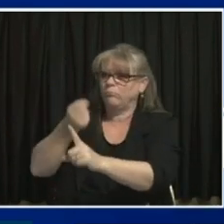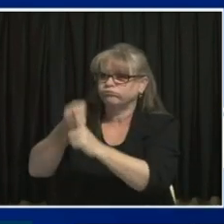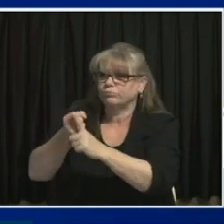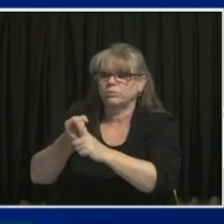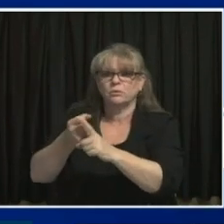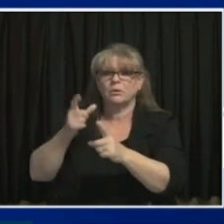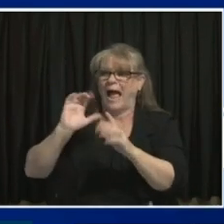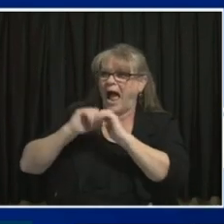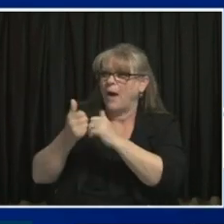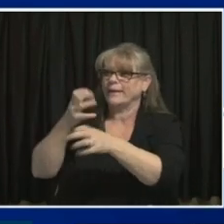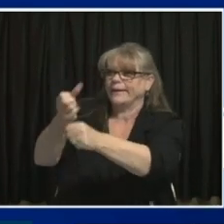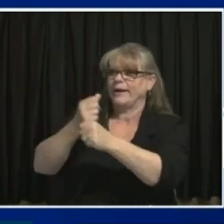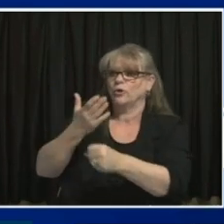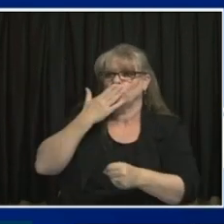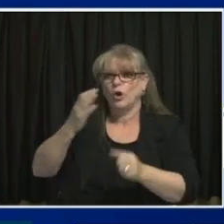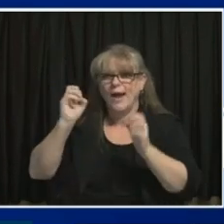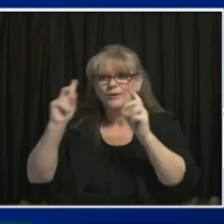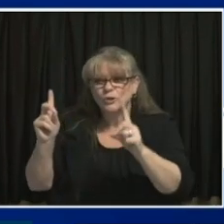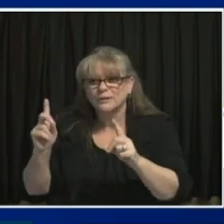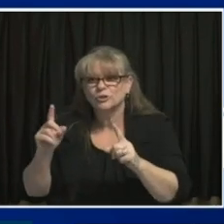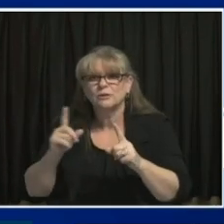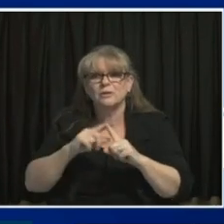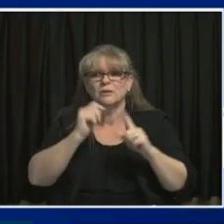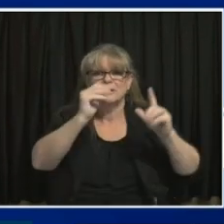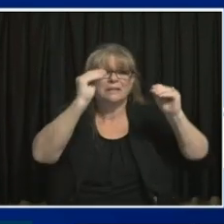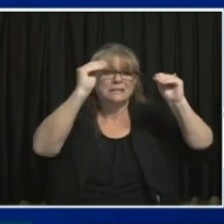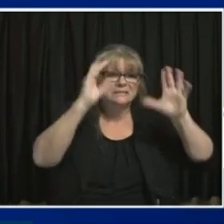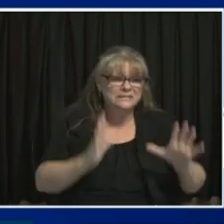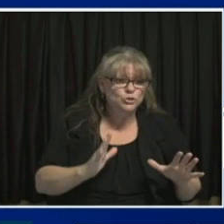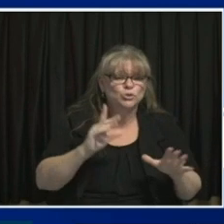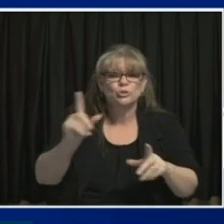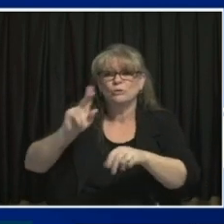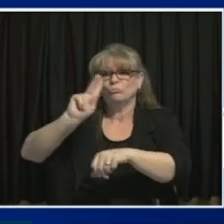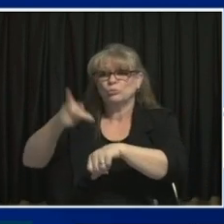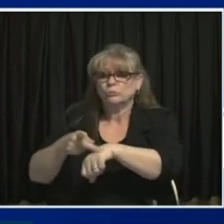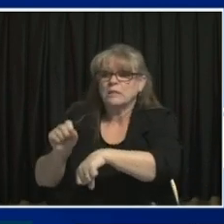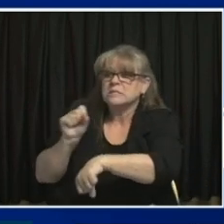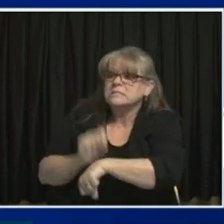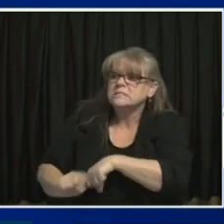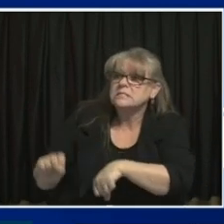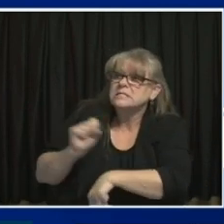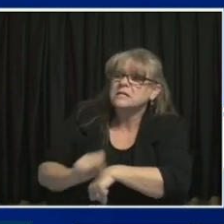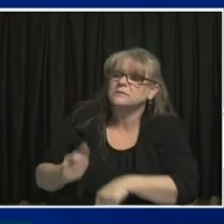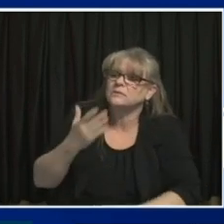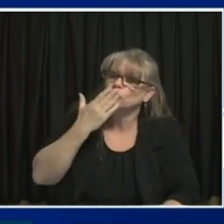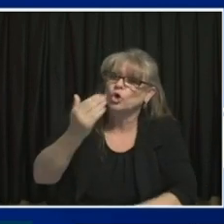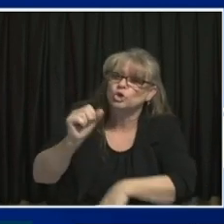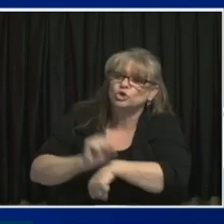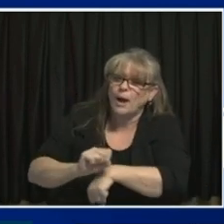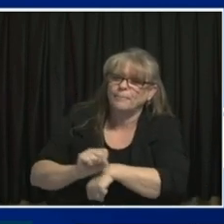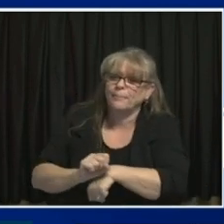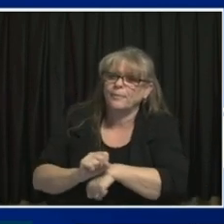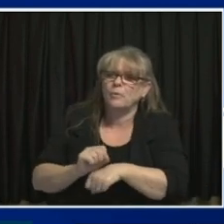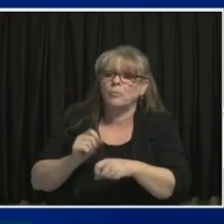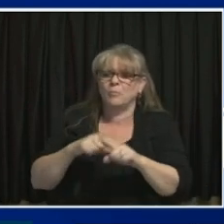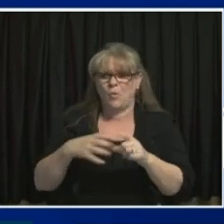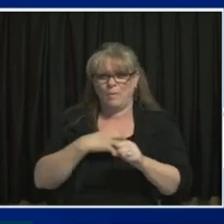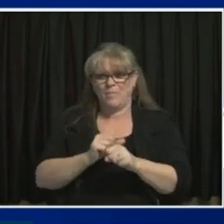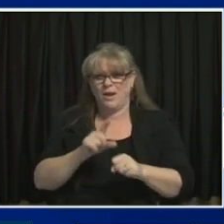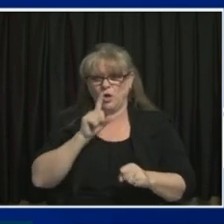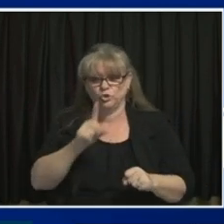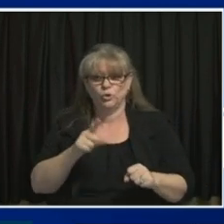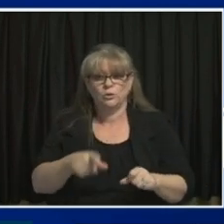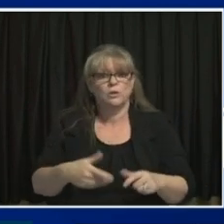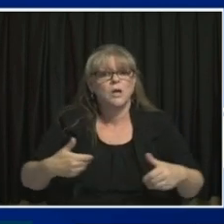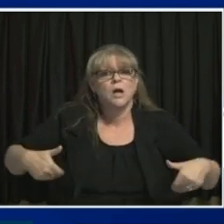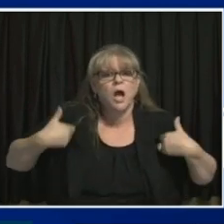an online environment to do that. But we need to make sure that COVID-19 doesn't get in the way of our youngest learners getting the skills that they